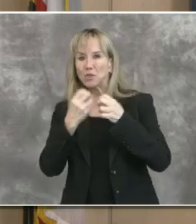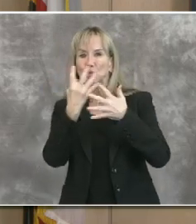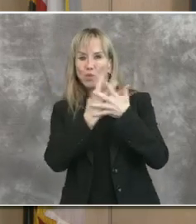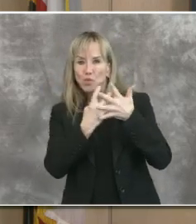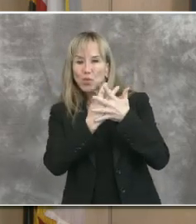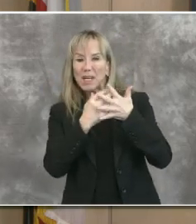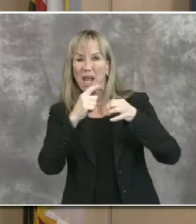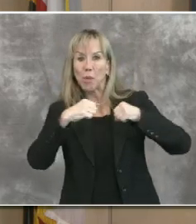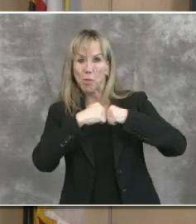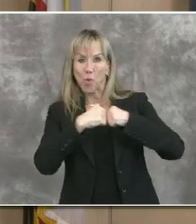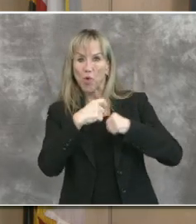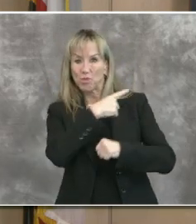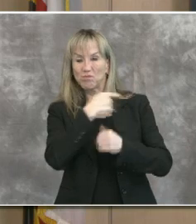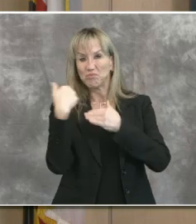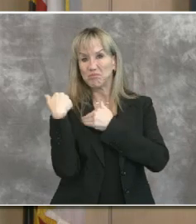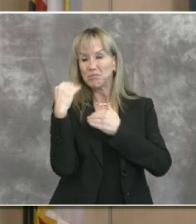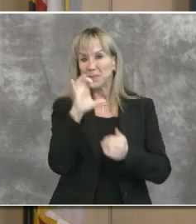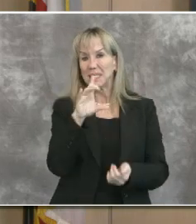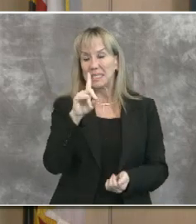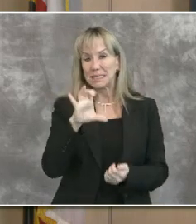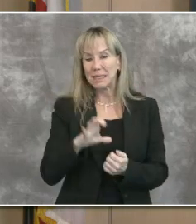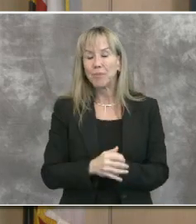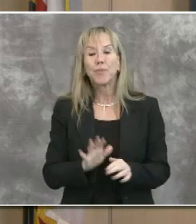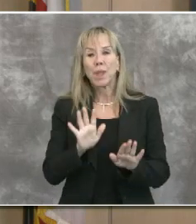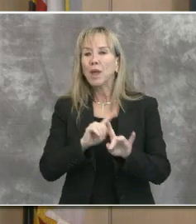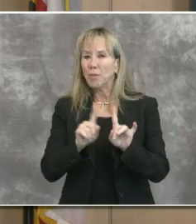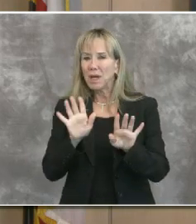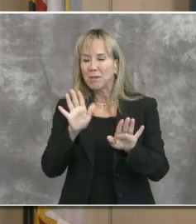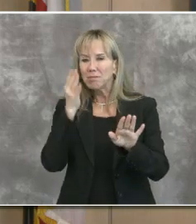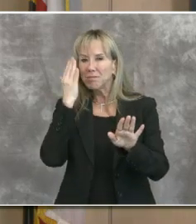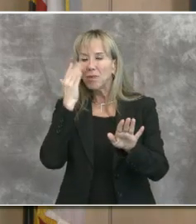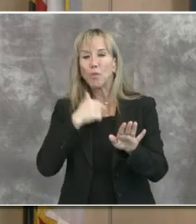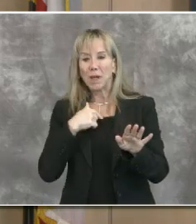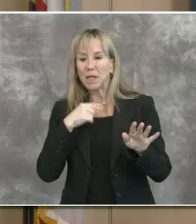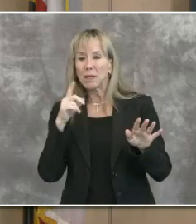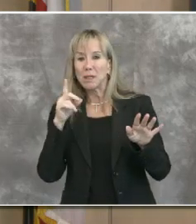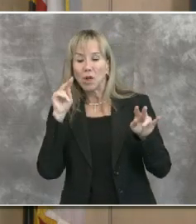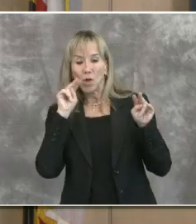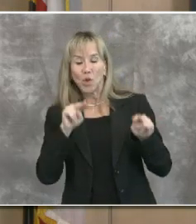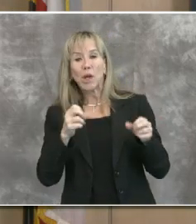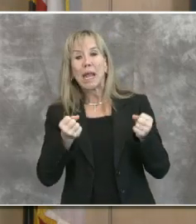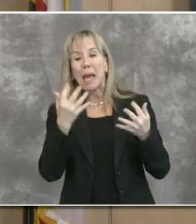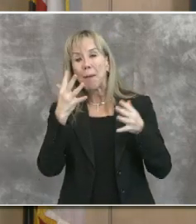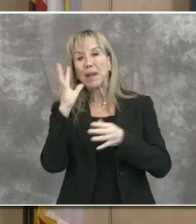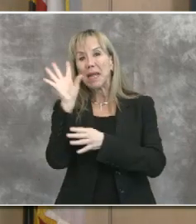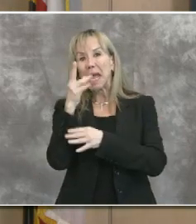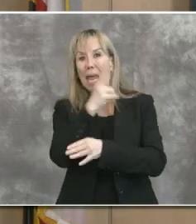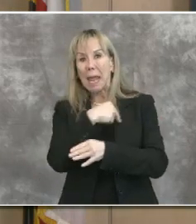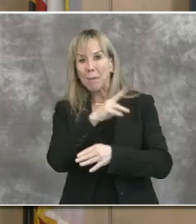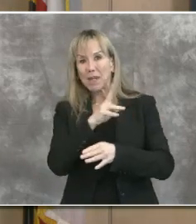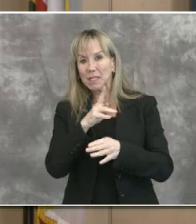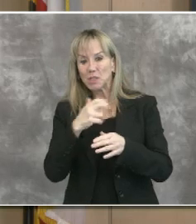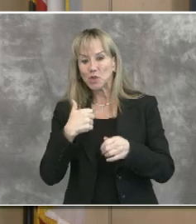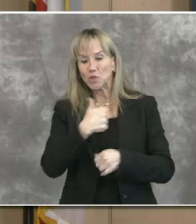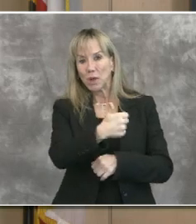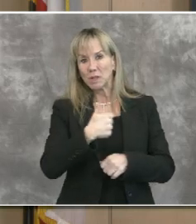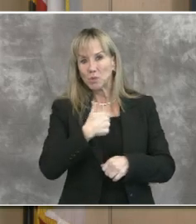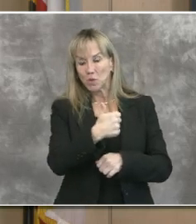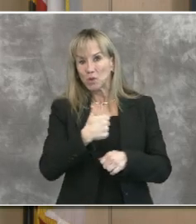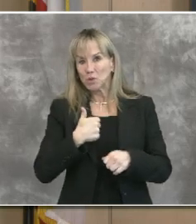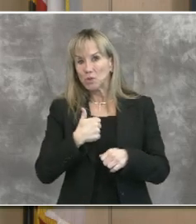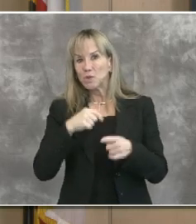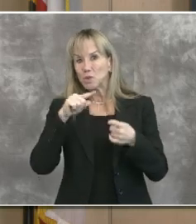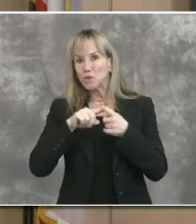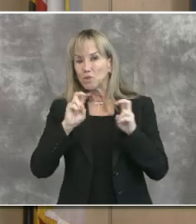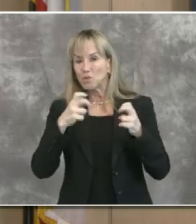screenings at the border. We are looking carefully at the number of ambulance transports that come from the border, and that's